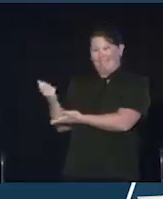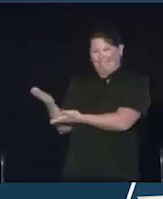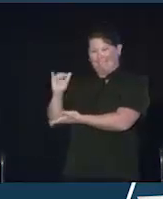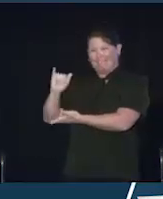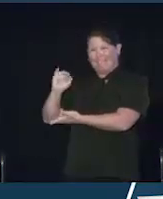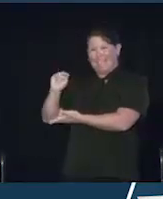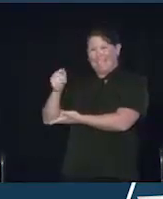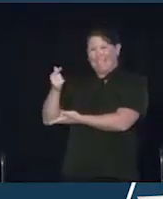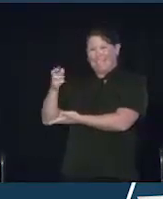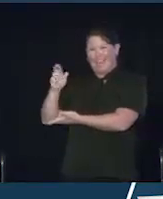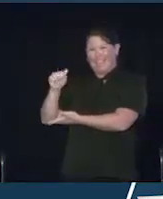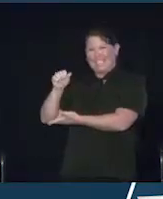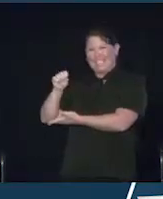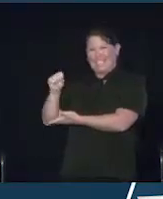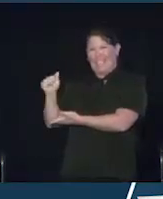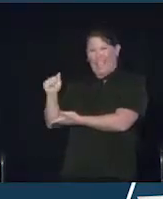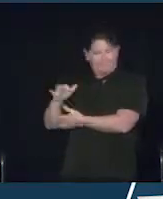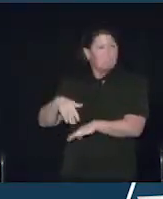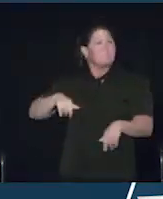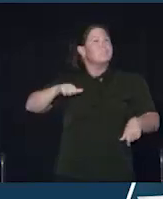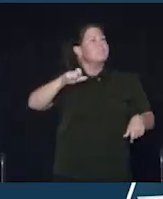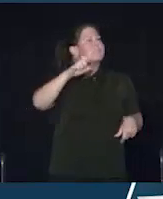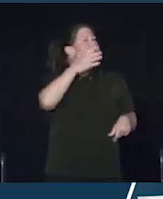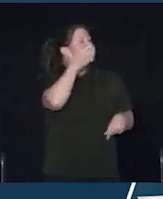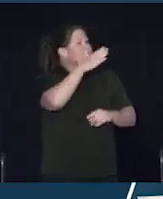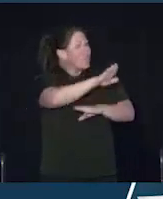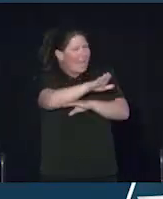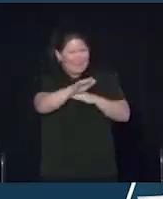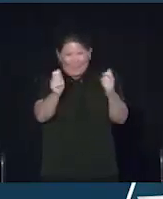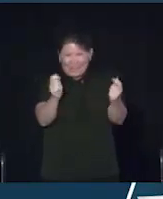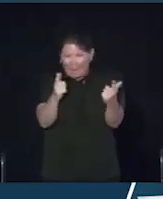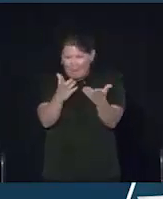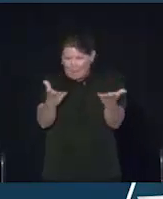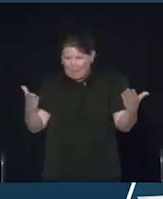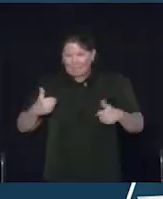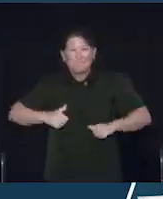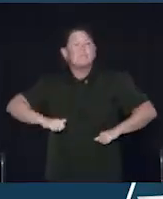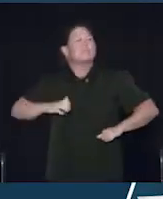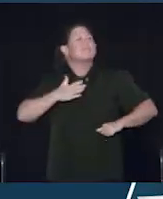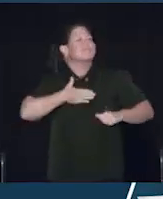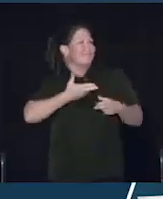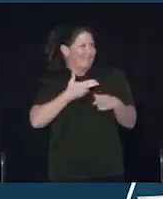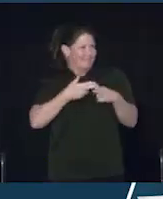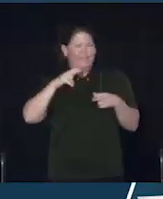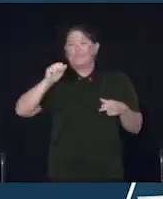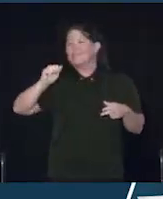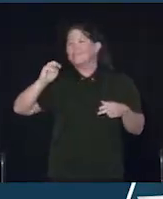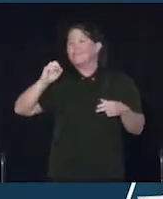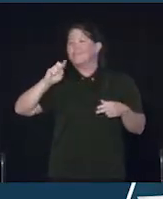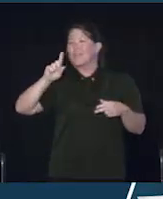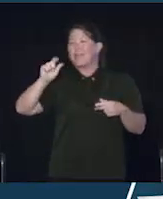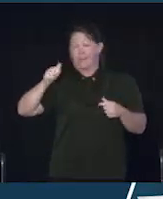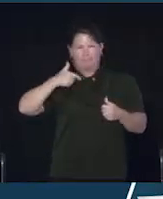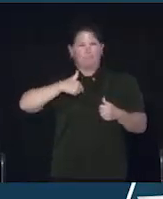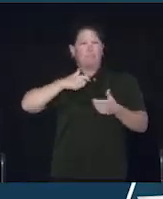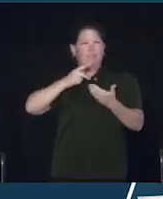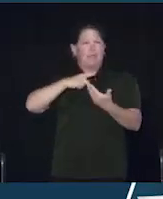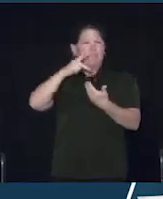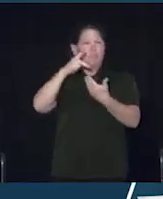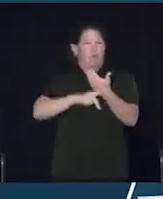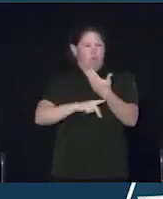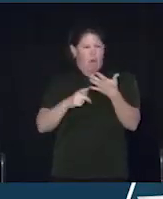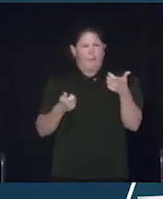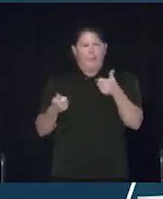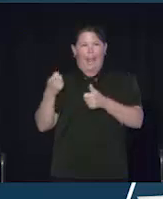afternoon, everybody. Good to see you all here. Like Liesl said, my name is Amanda Ingracia, and I'm the program administrator. I oversee